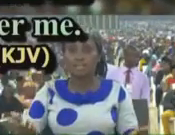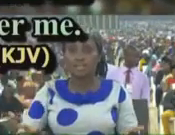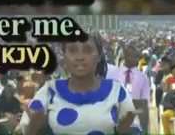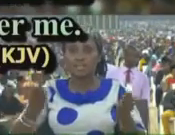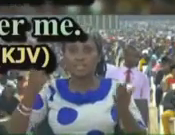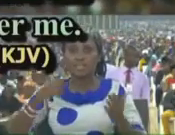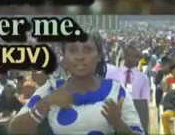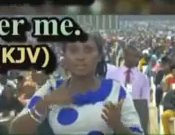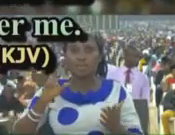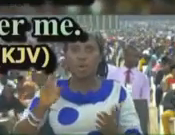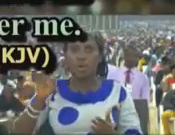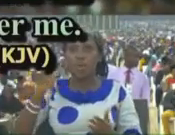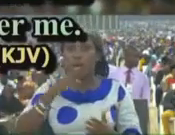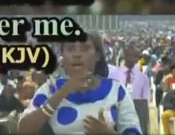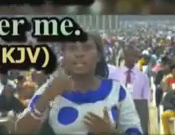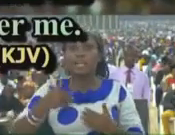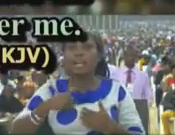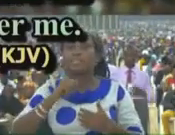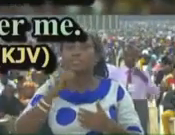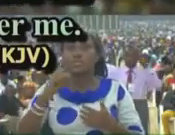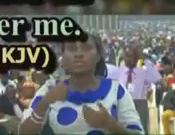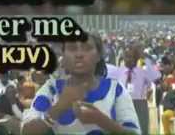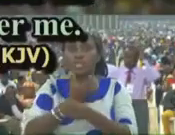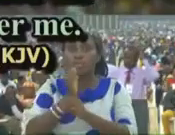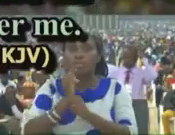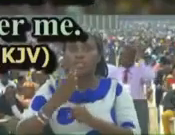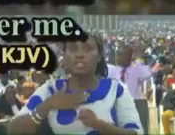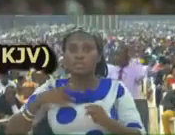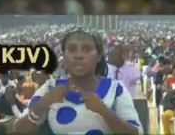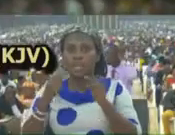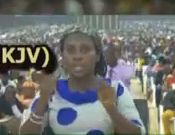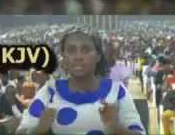and hast not made my foes to rejoice over me.